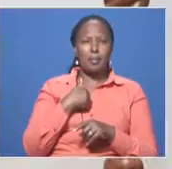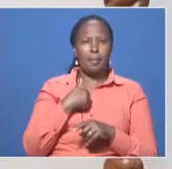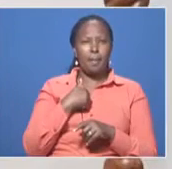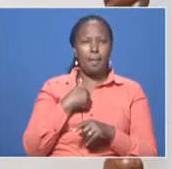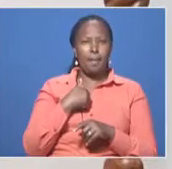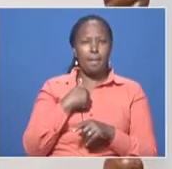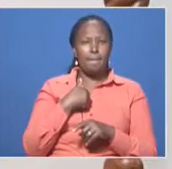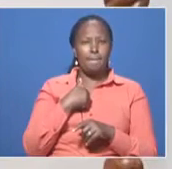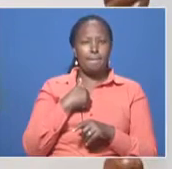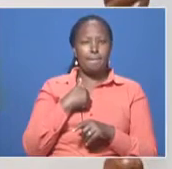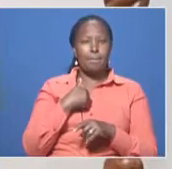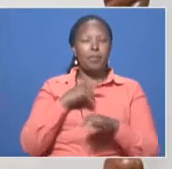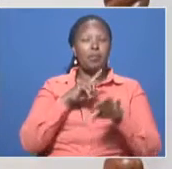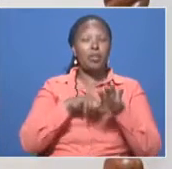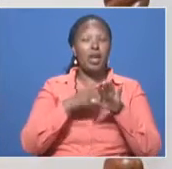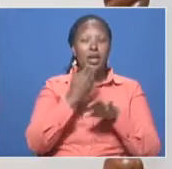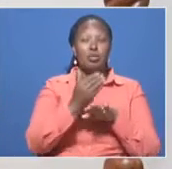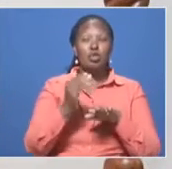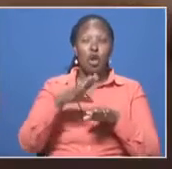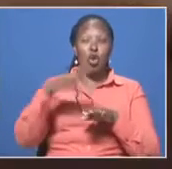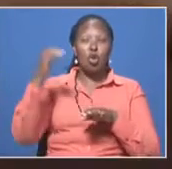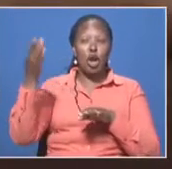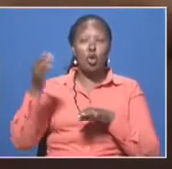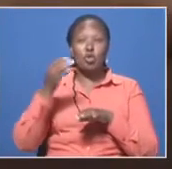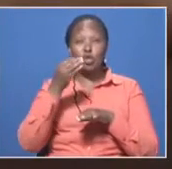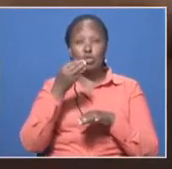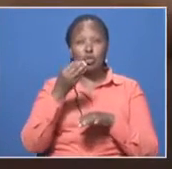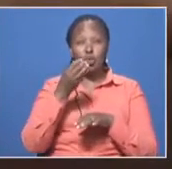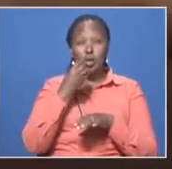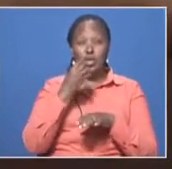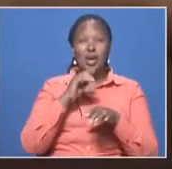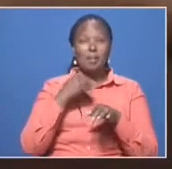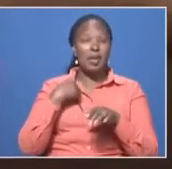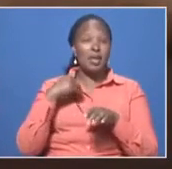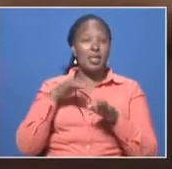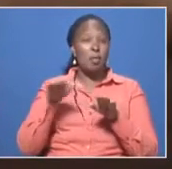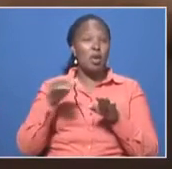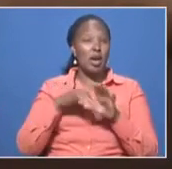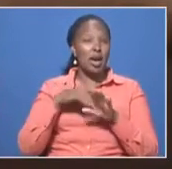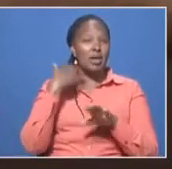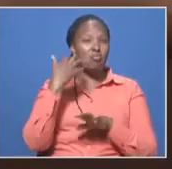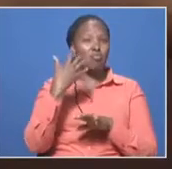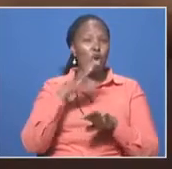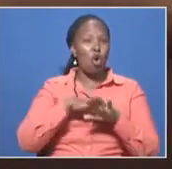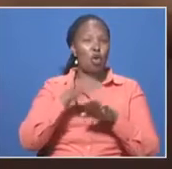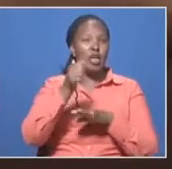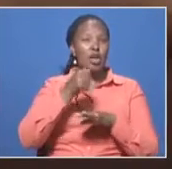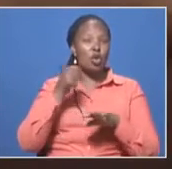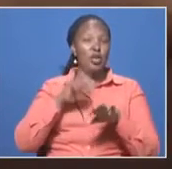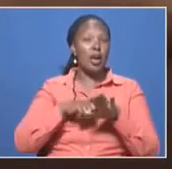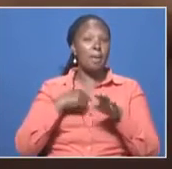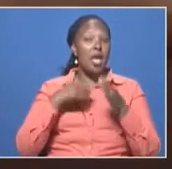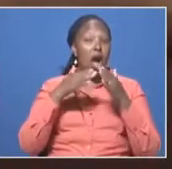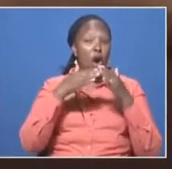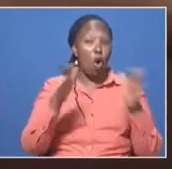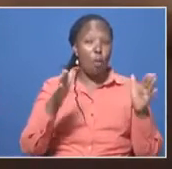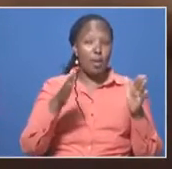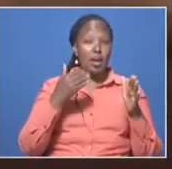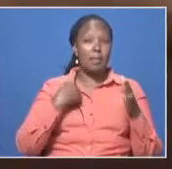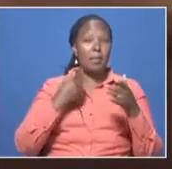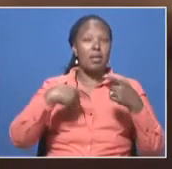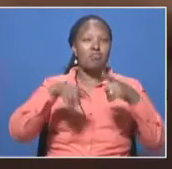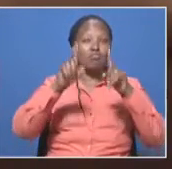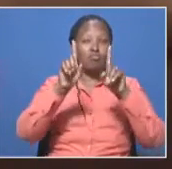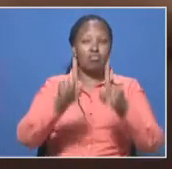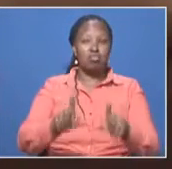when their kids had gone out for dinner in the morning, there was a knock on the door, and so when I opened the door, I collapsed